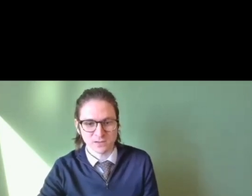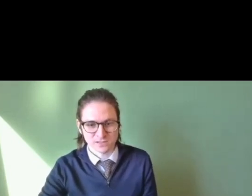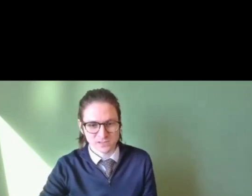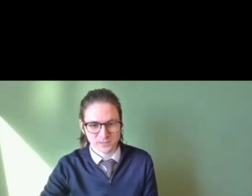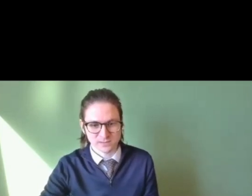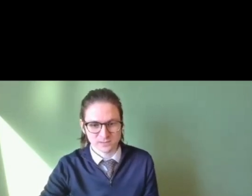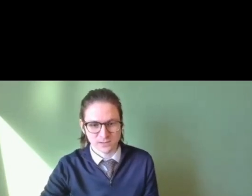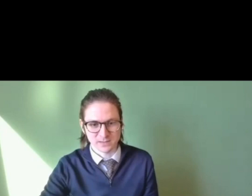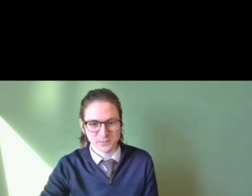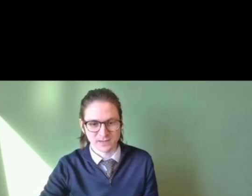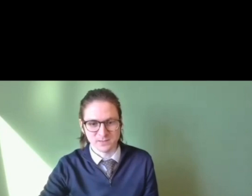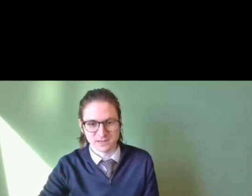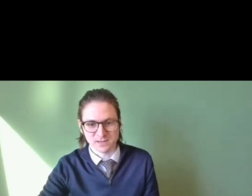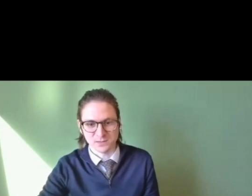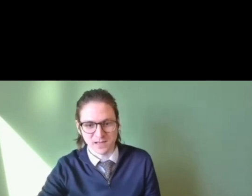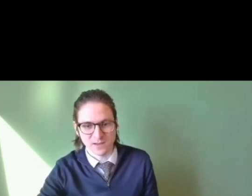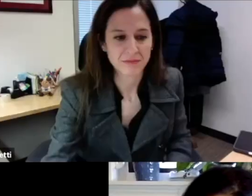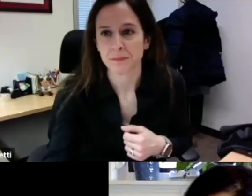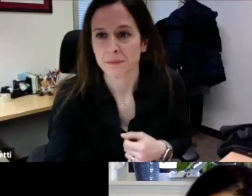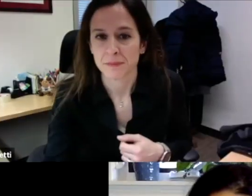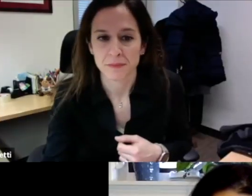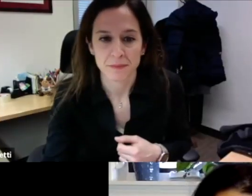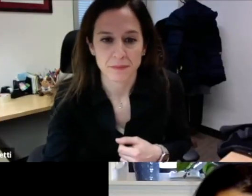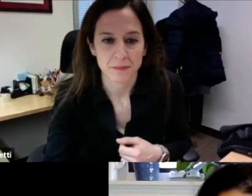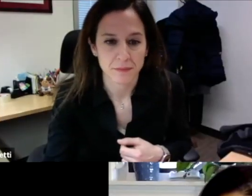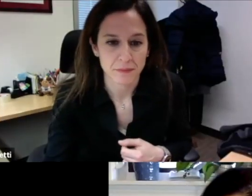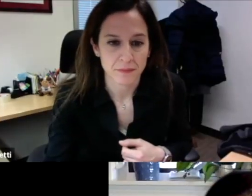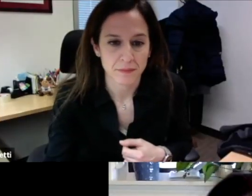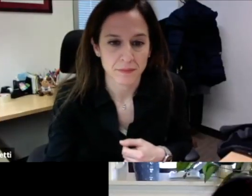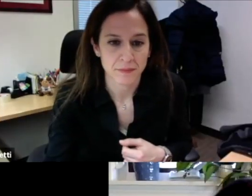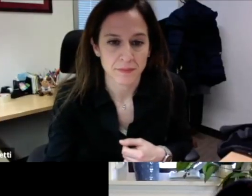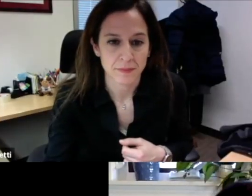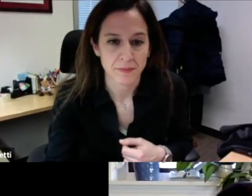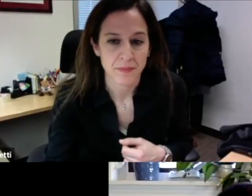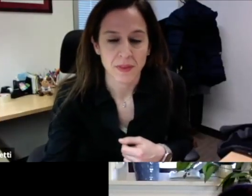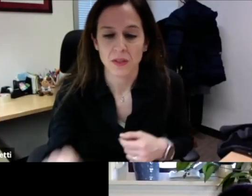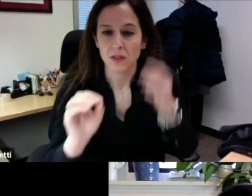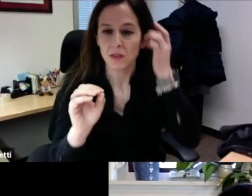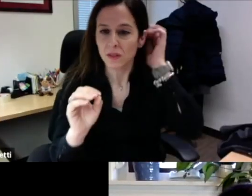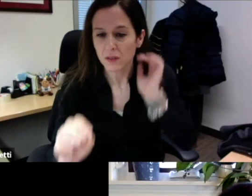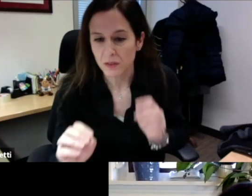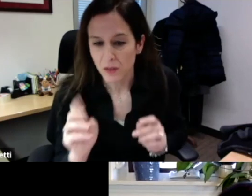So if you have any questions, please go ahead and put them into the Q&A. We have about 15 minutes for that.